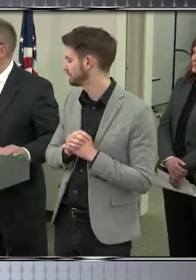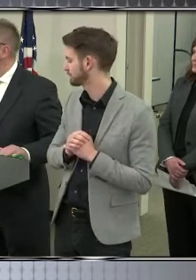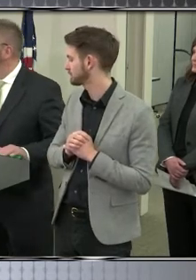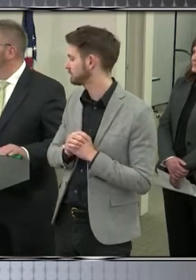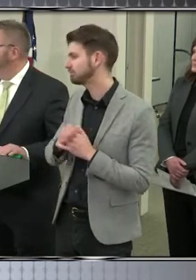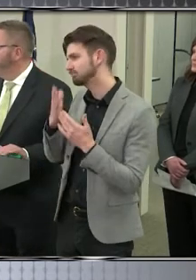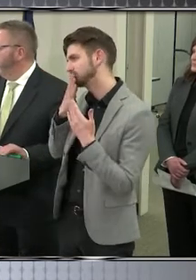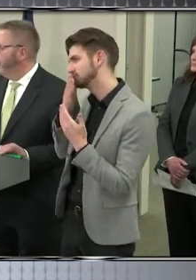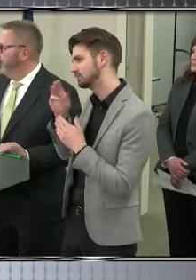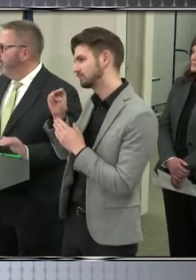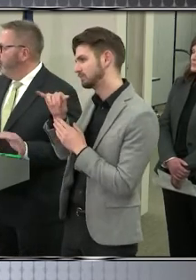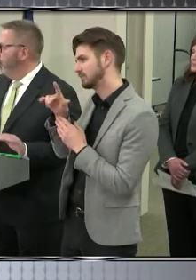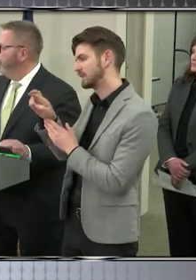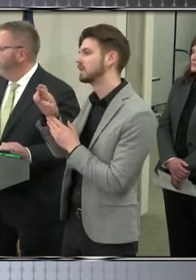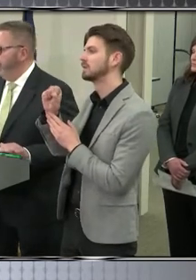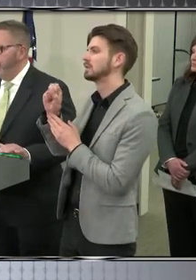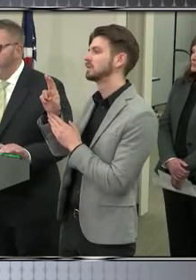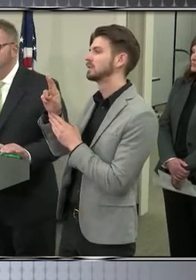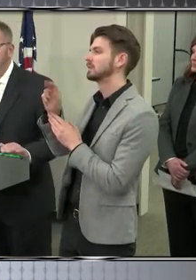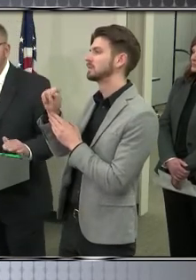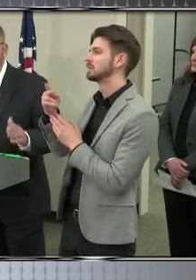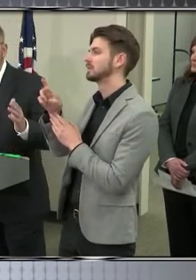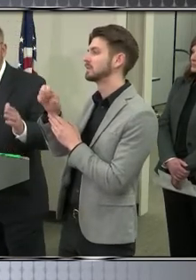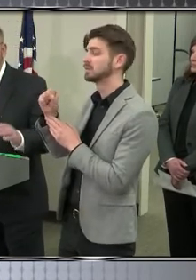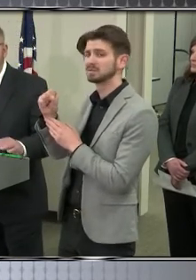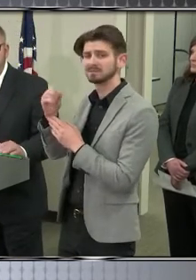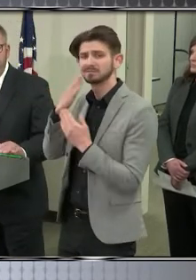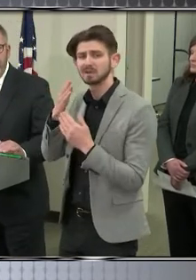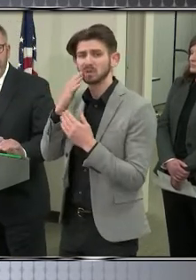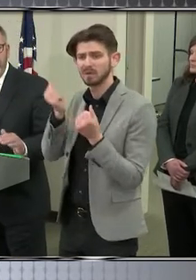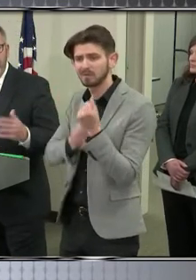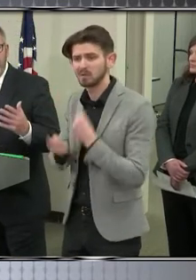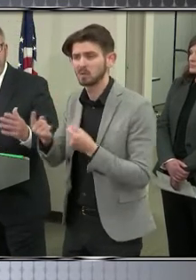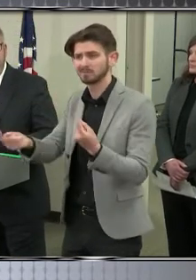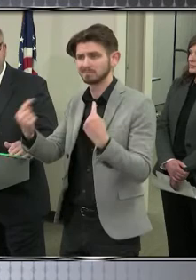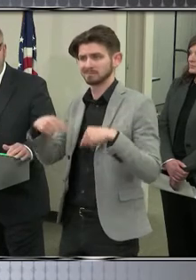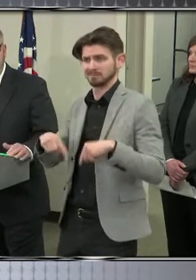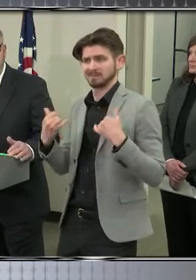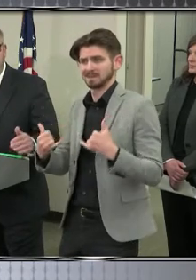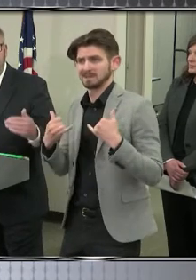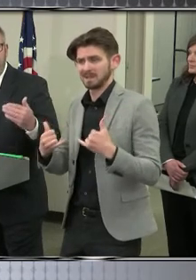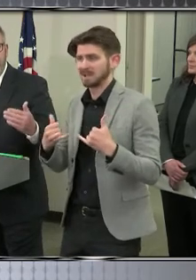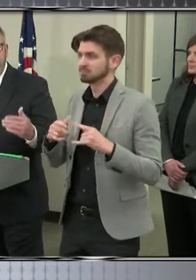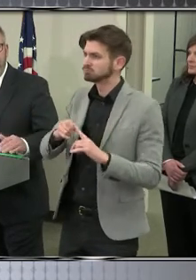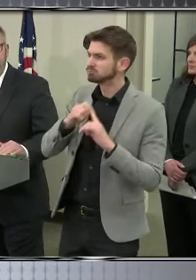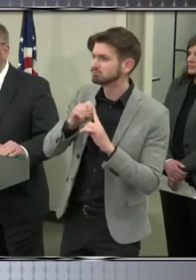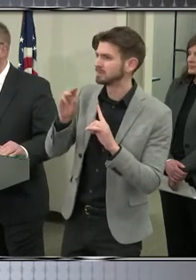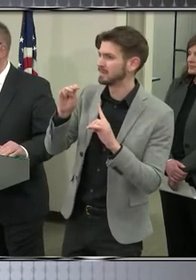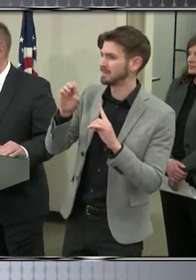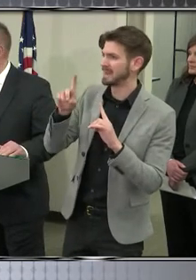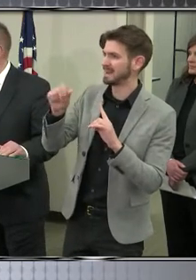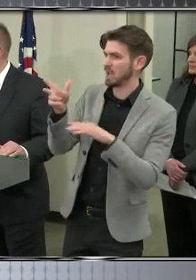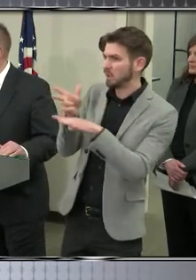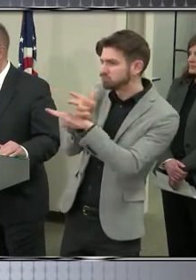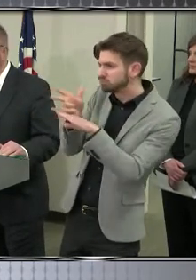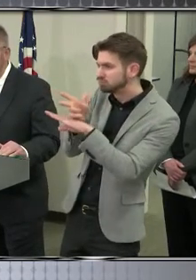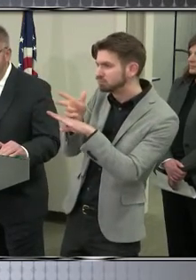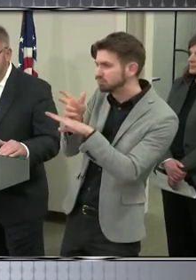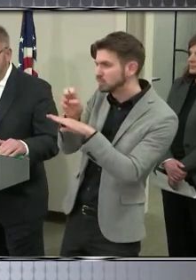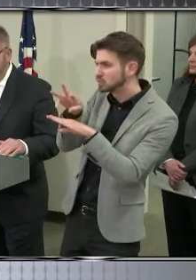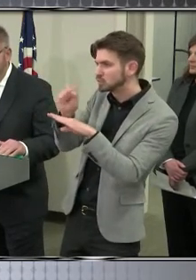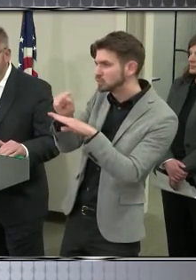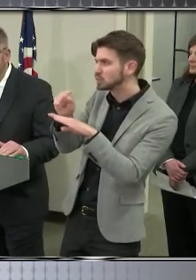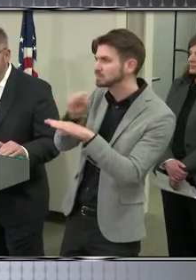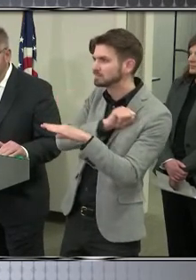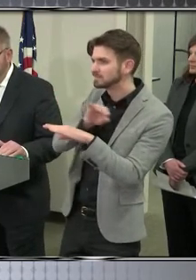Thank you, Mayor Southers, and thank you all for being here today, especially members of the media, to help us get out these very important words to the citizens of